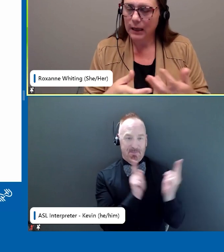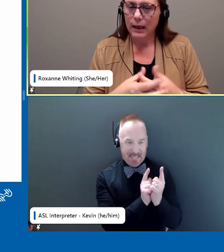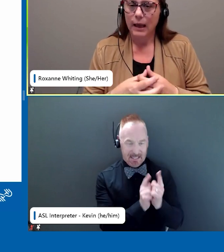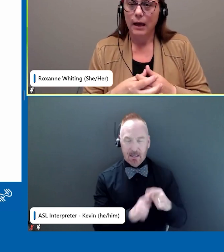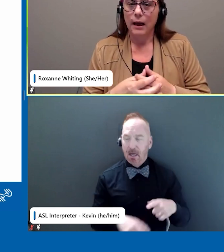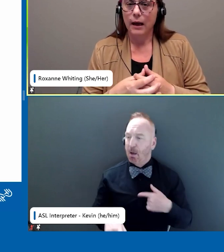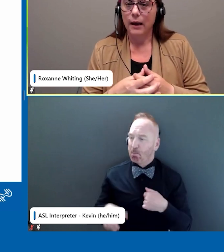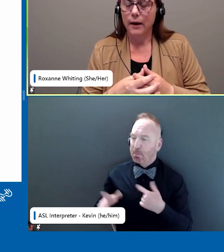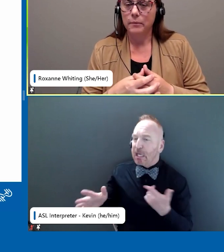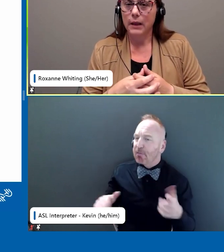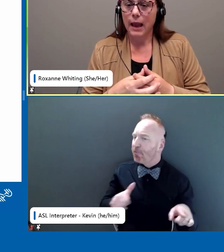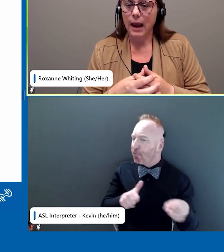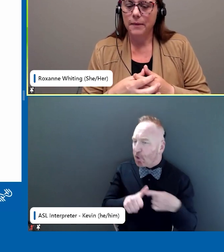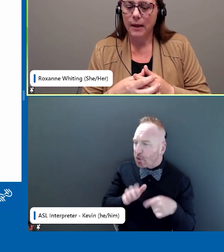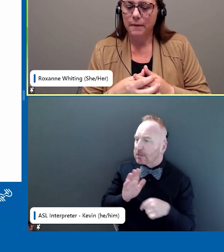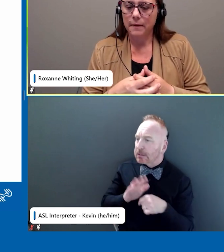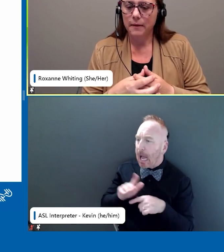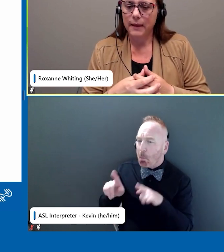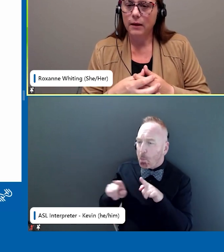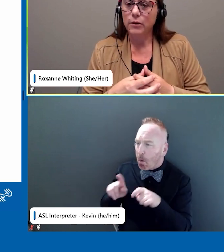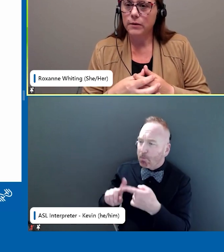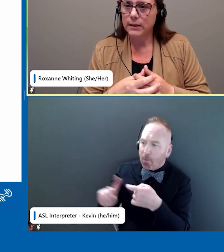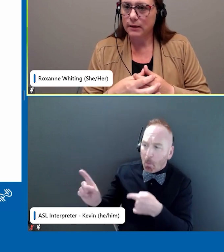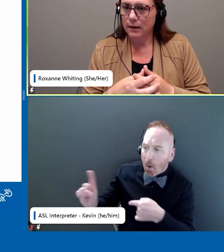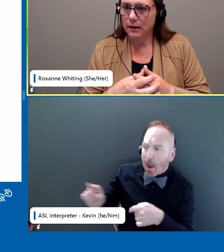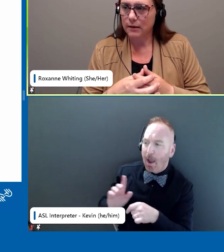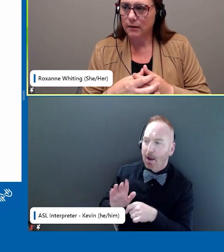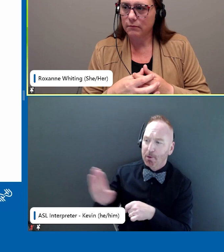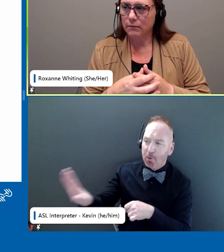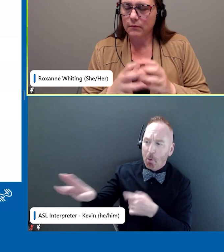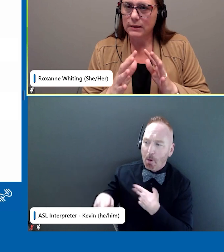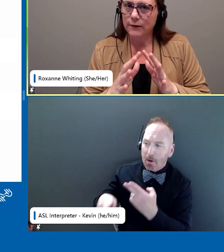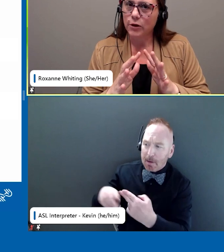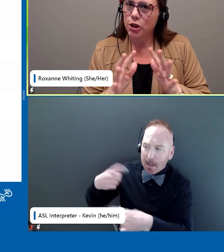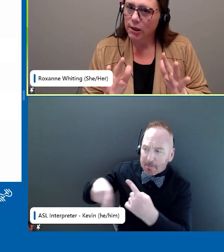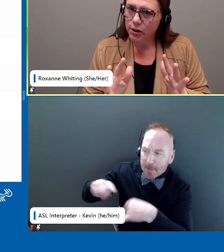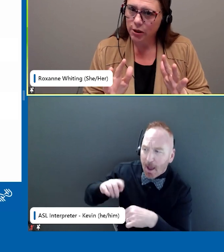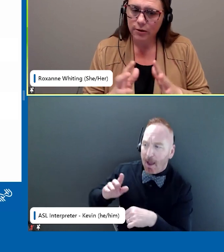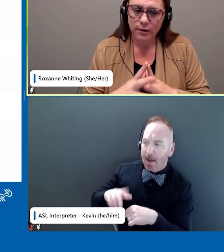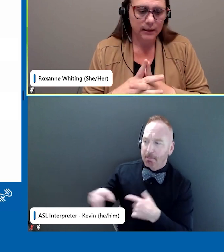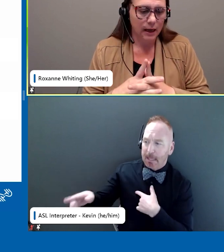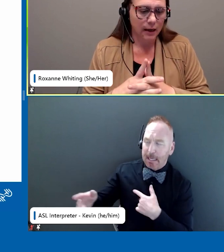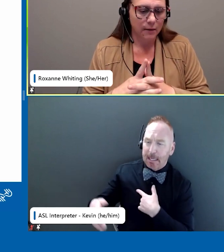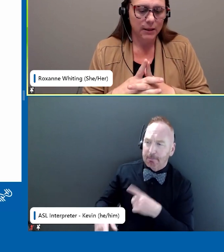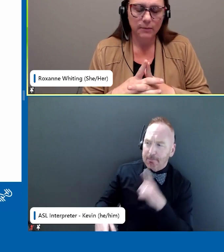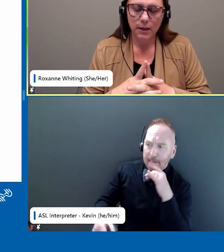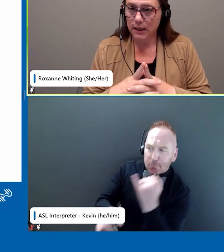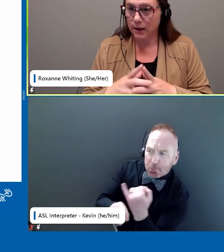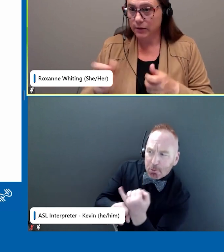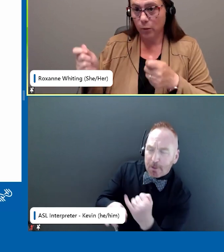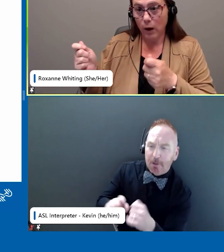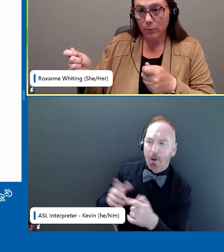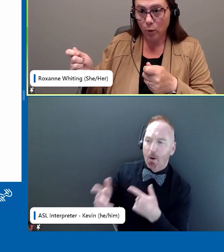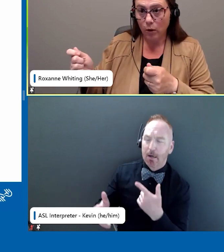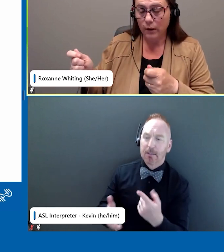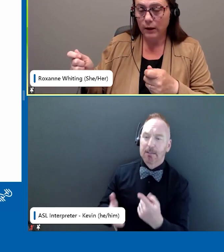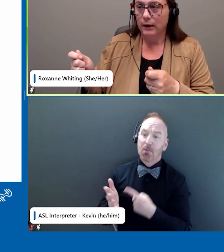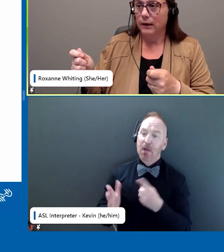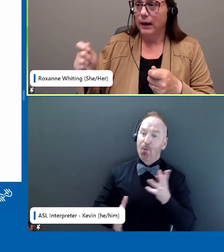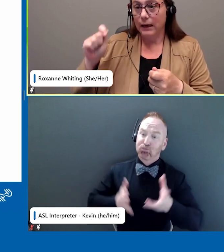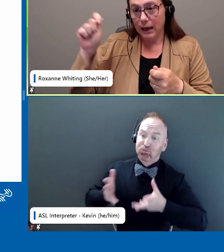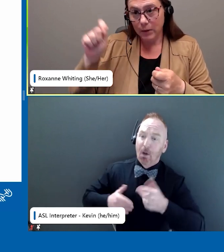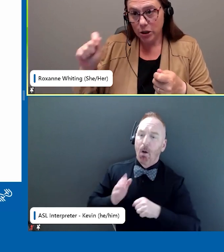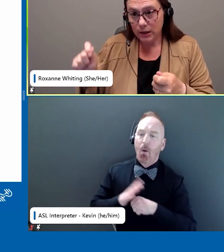from, um, and then they'll use different gestures. Sometimes they use a